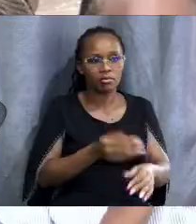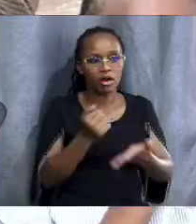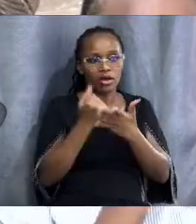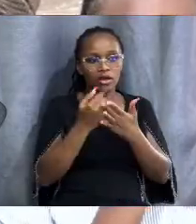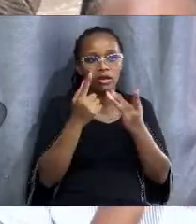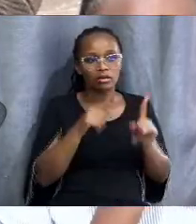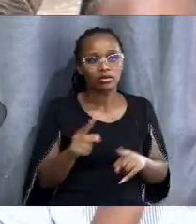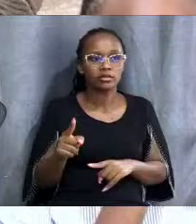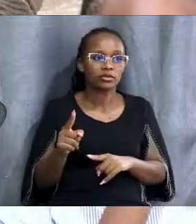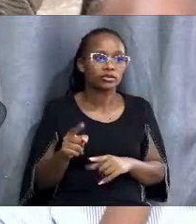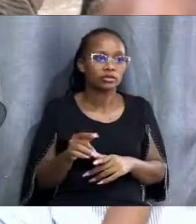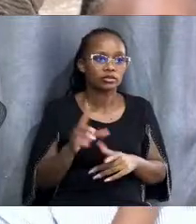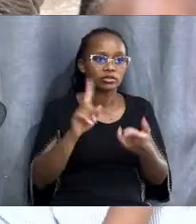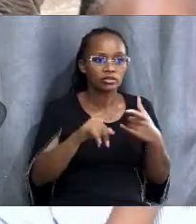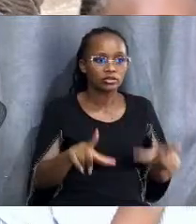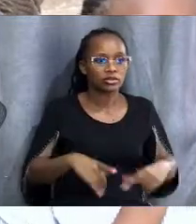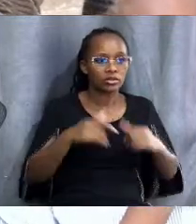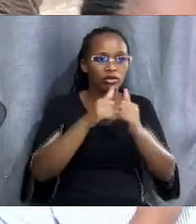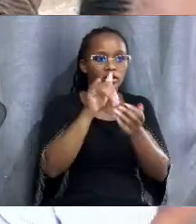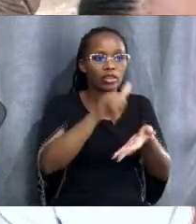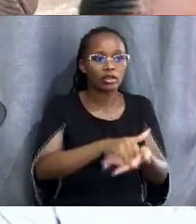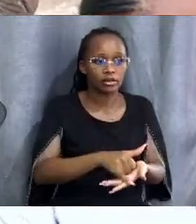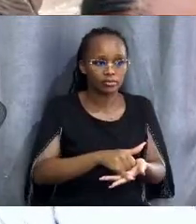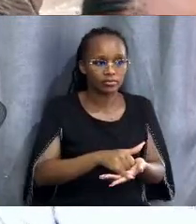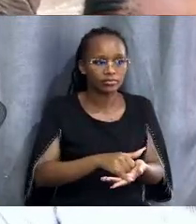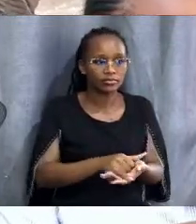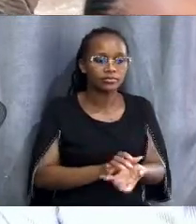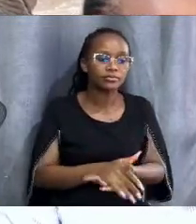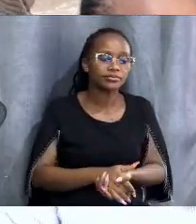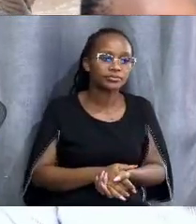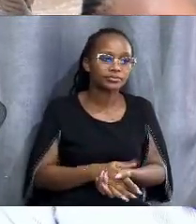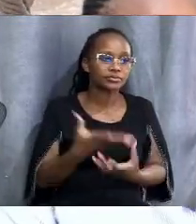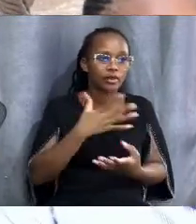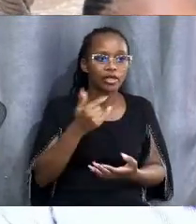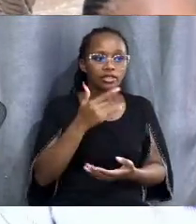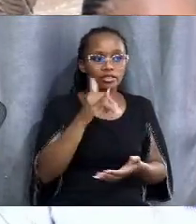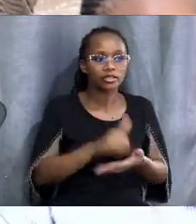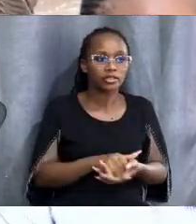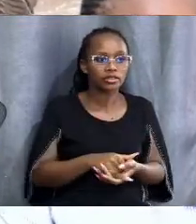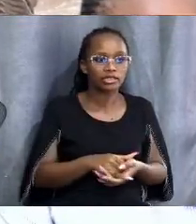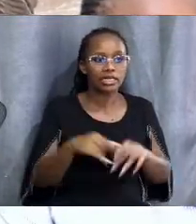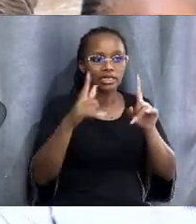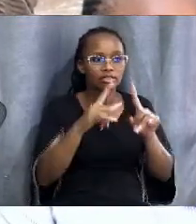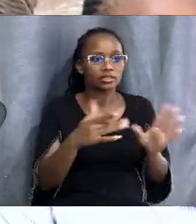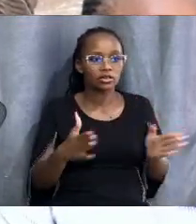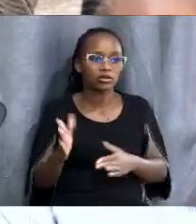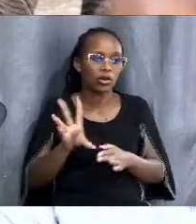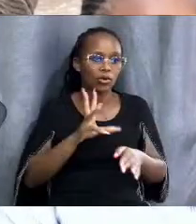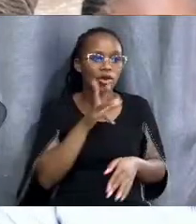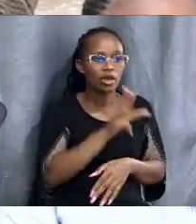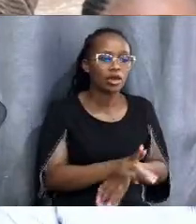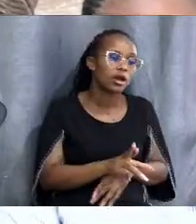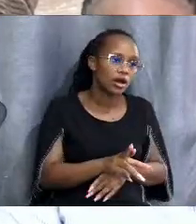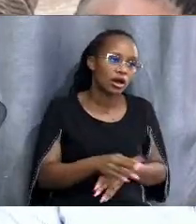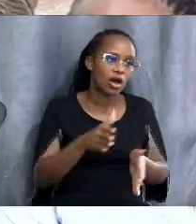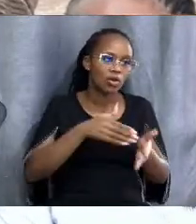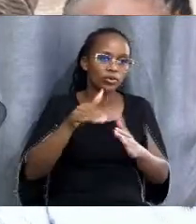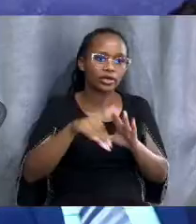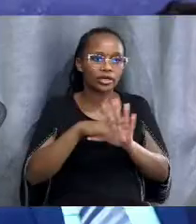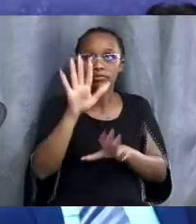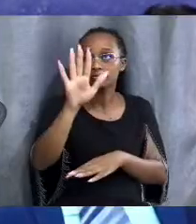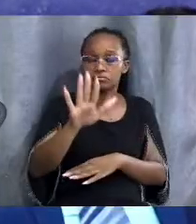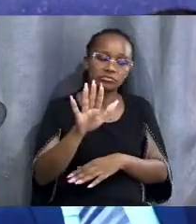you to live in that. And he says, likewise, we are weak in